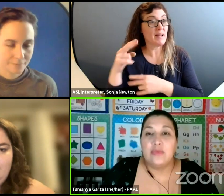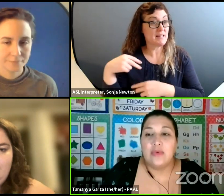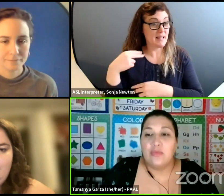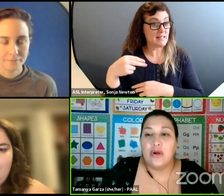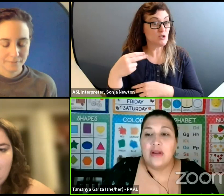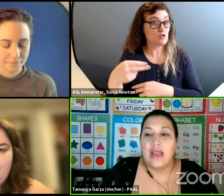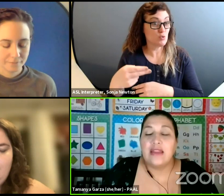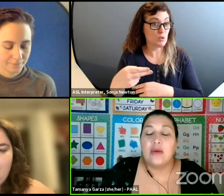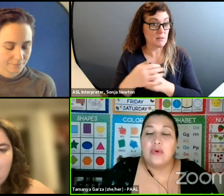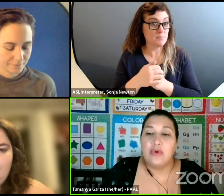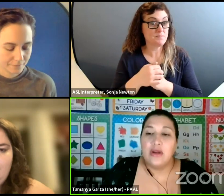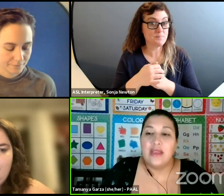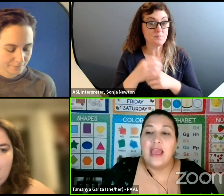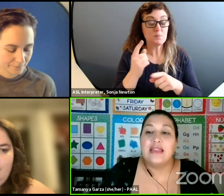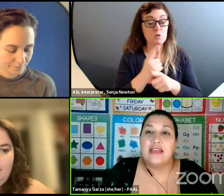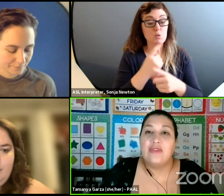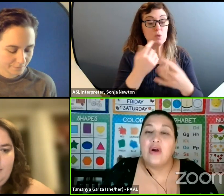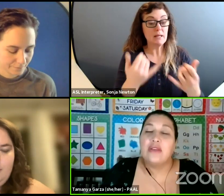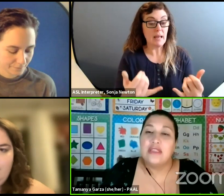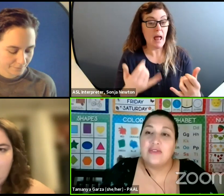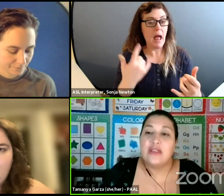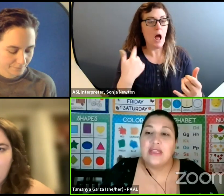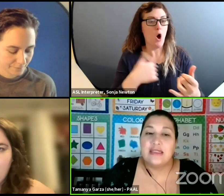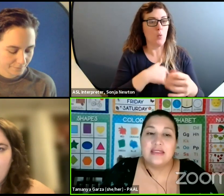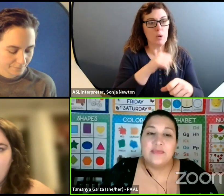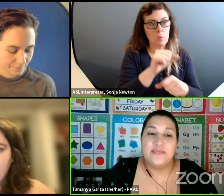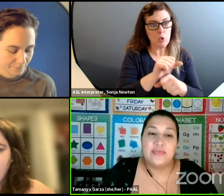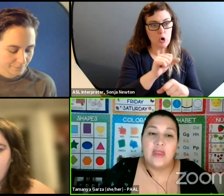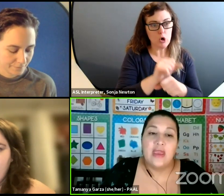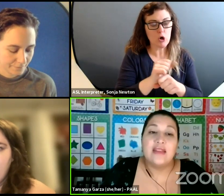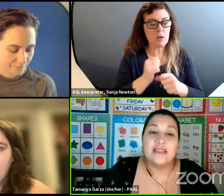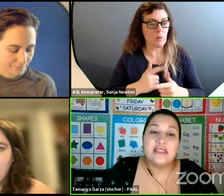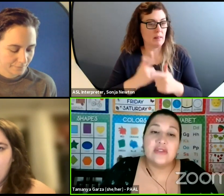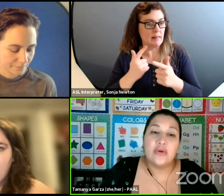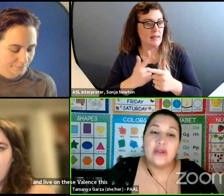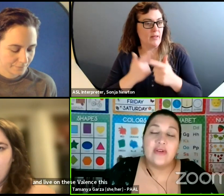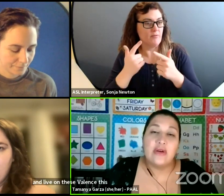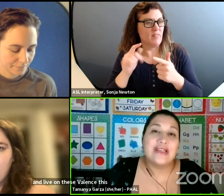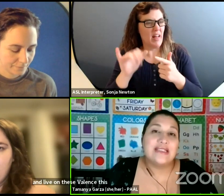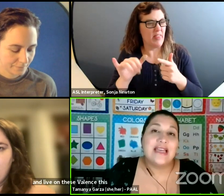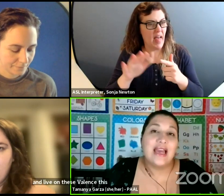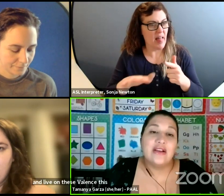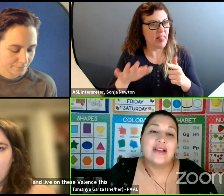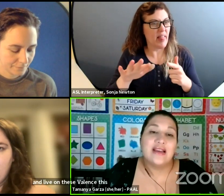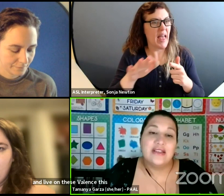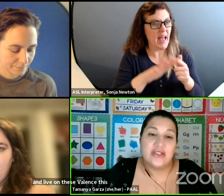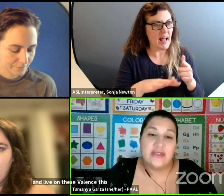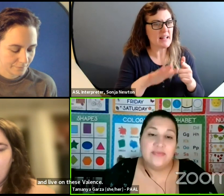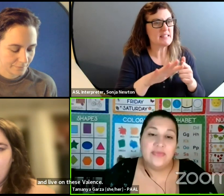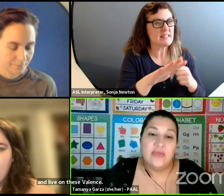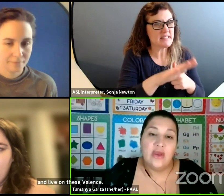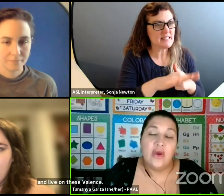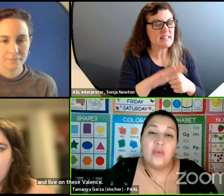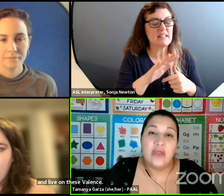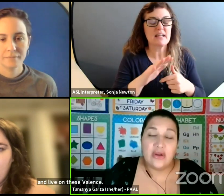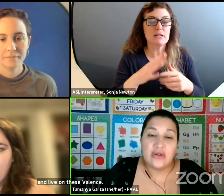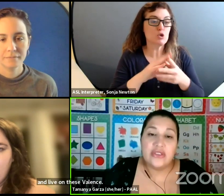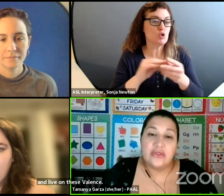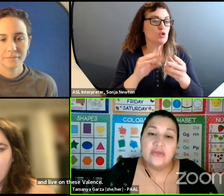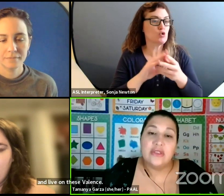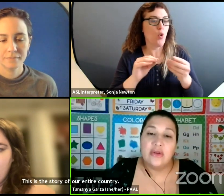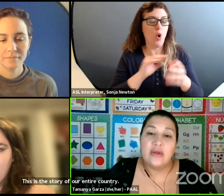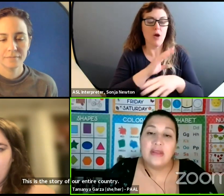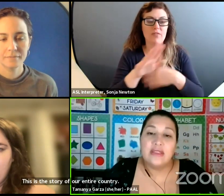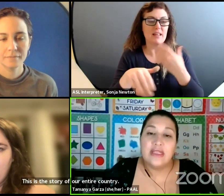and that we work and live on these very lands. This is the story of our entire country. We